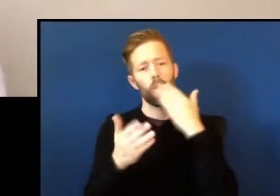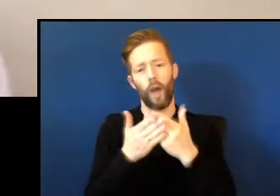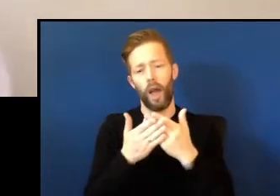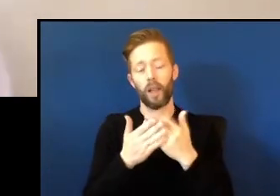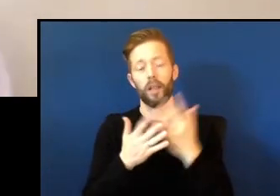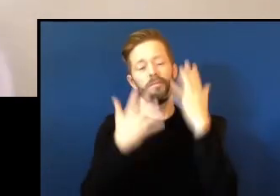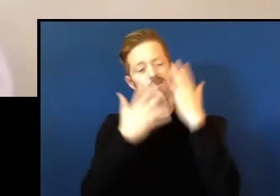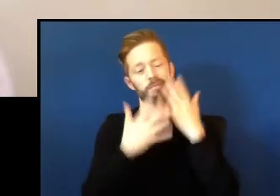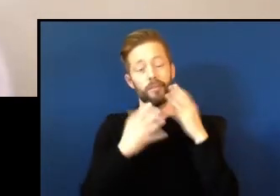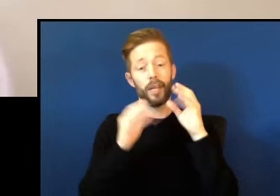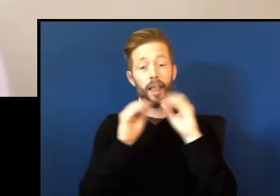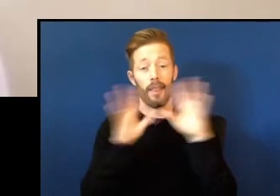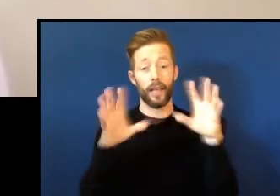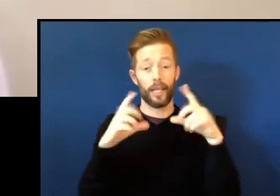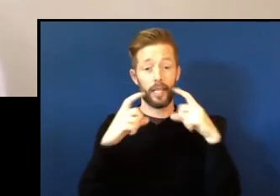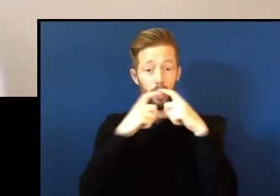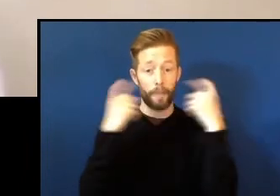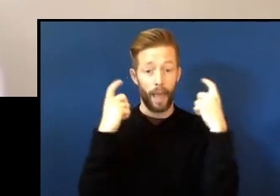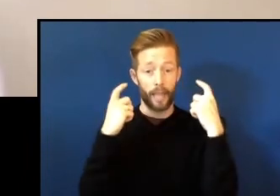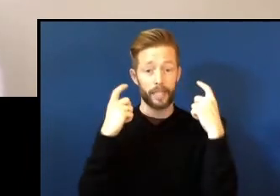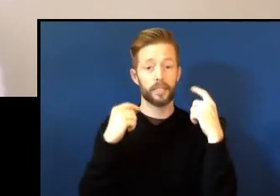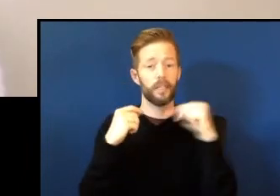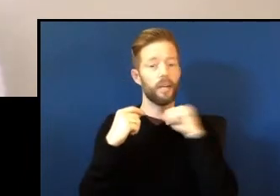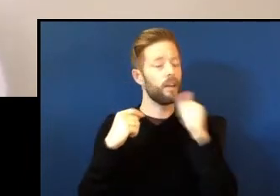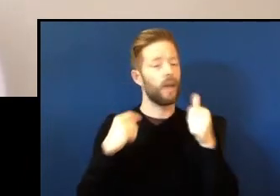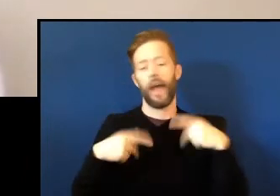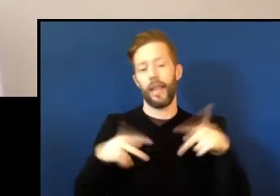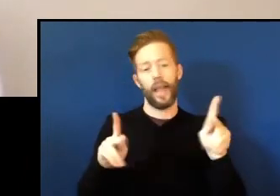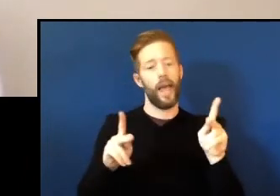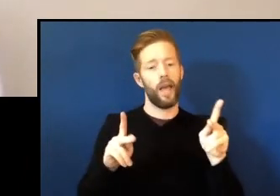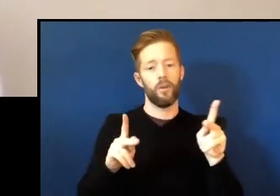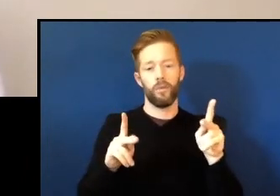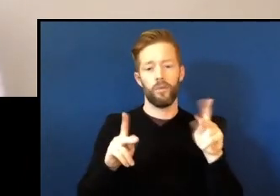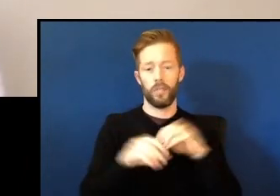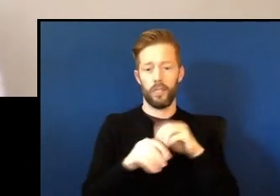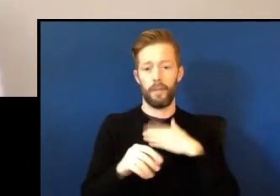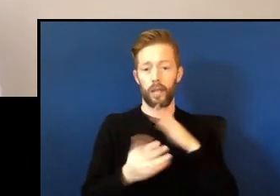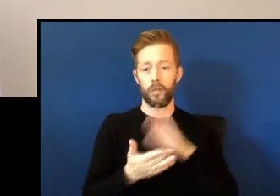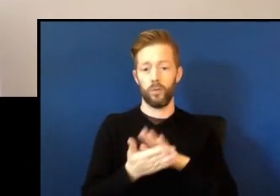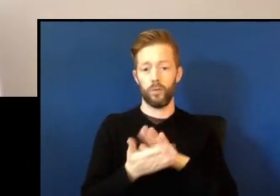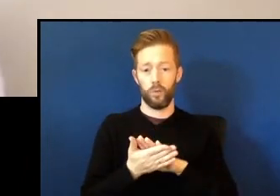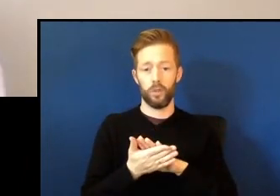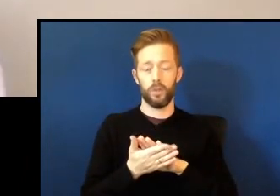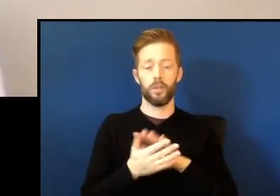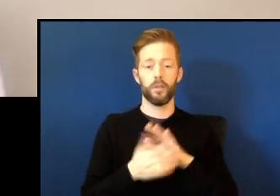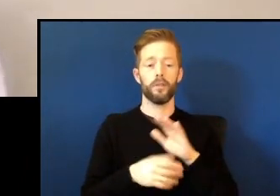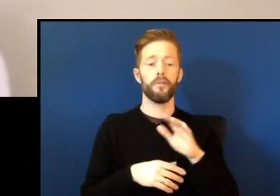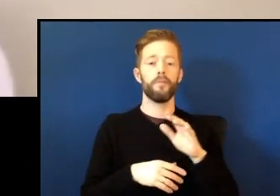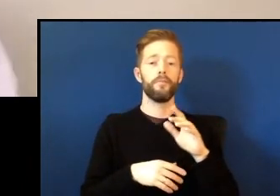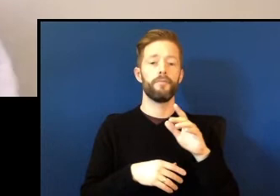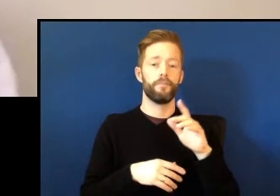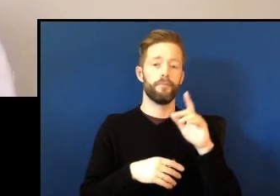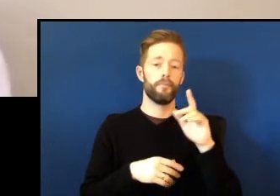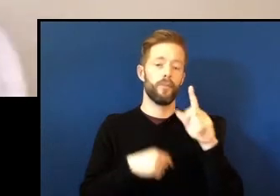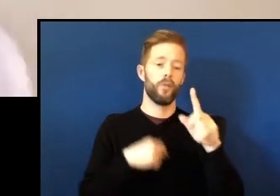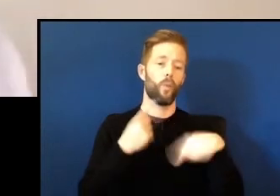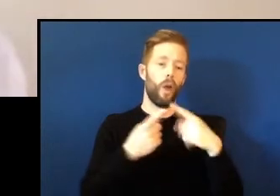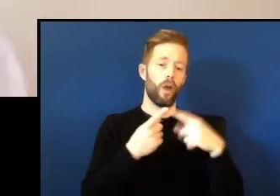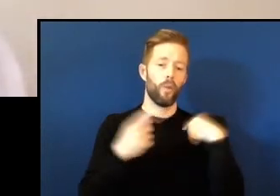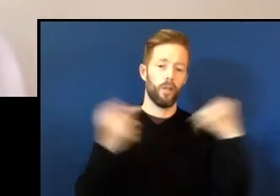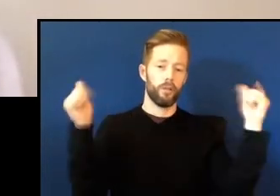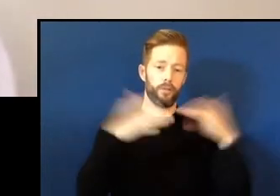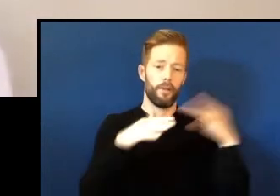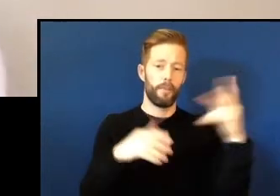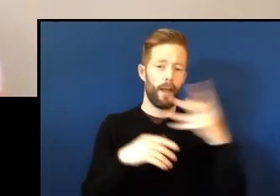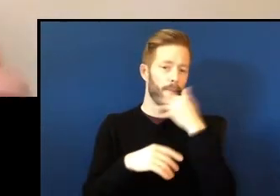for me. Unfortunately, the clear masks are not allowed in my school once we are face to